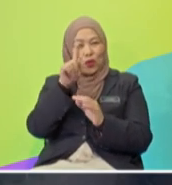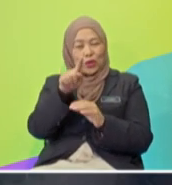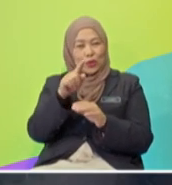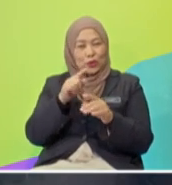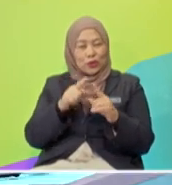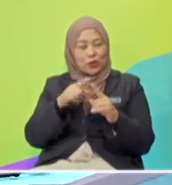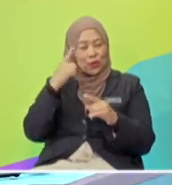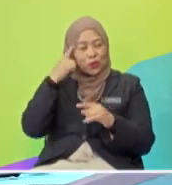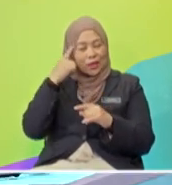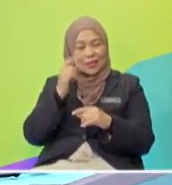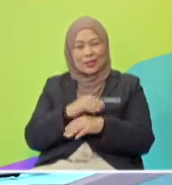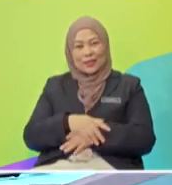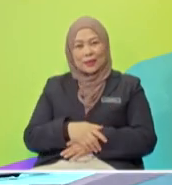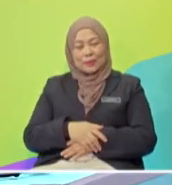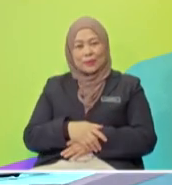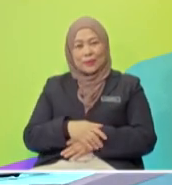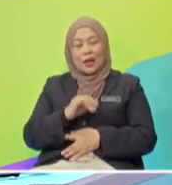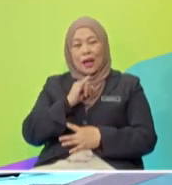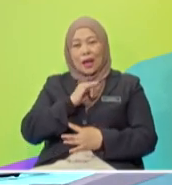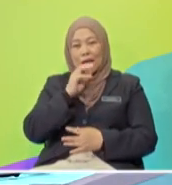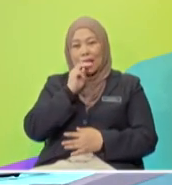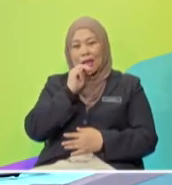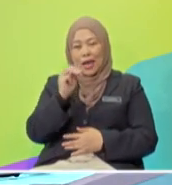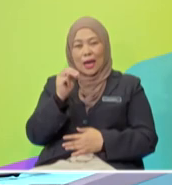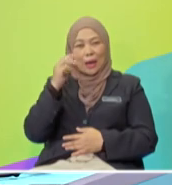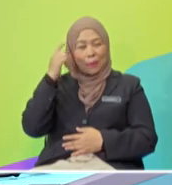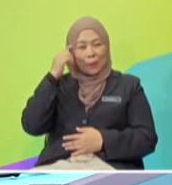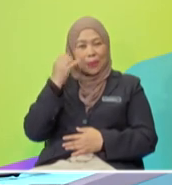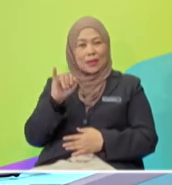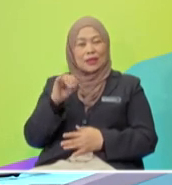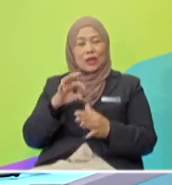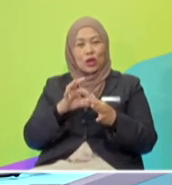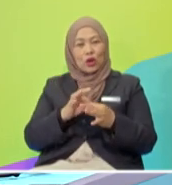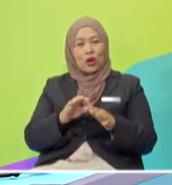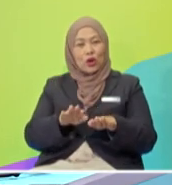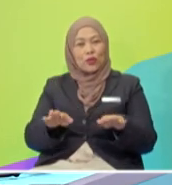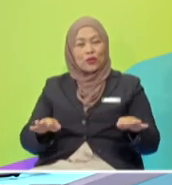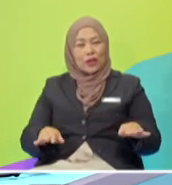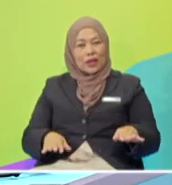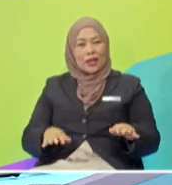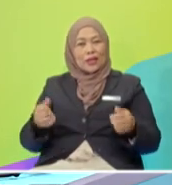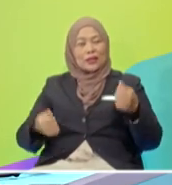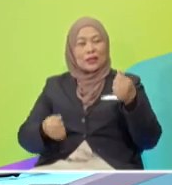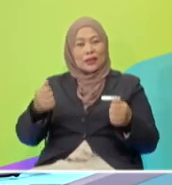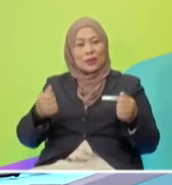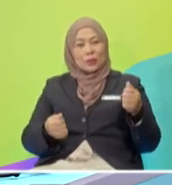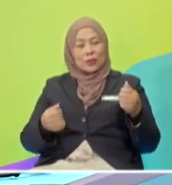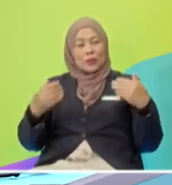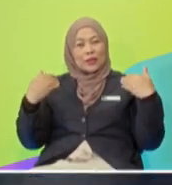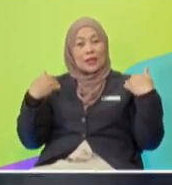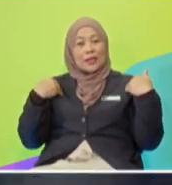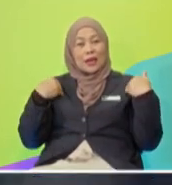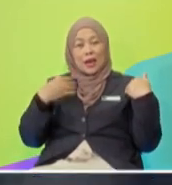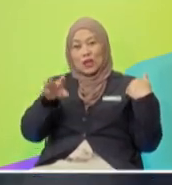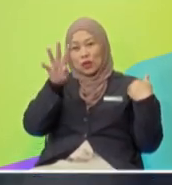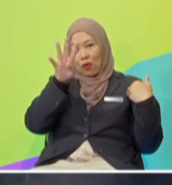Okay, I'm thinking of a vehicle or a land transport. It has four wheels. Four wheels,